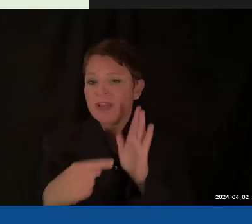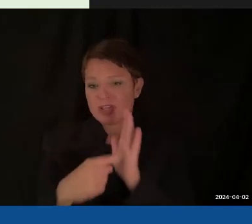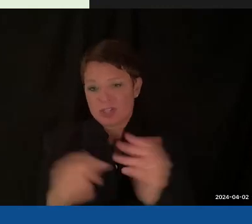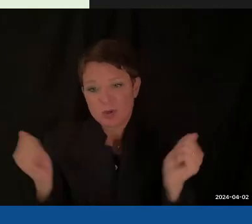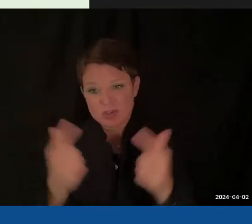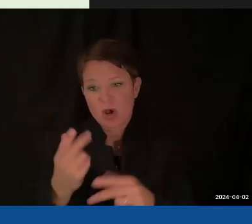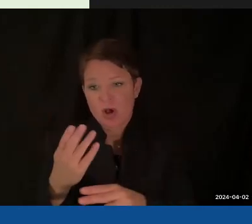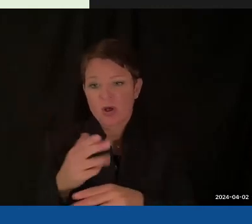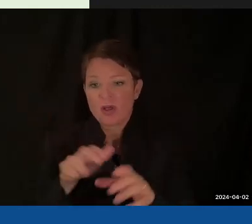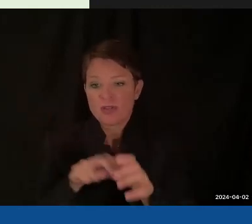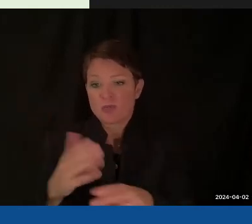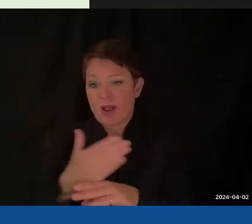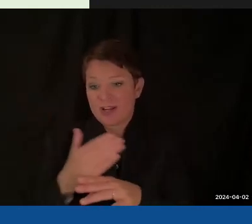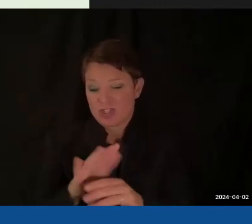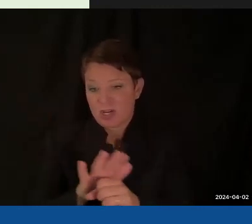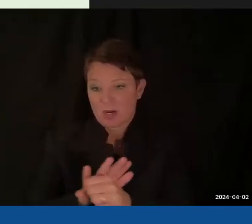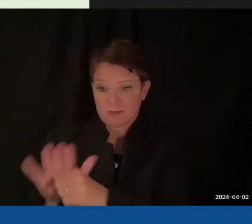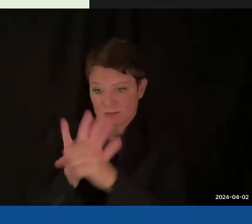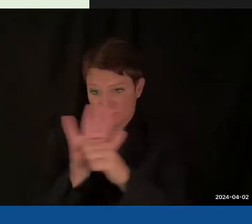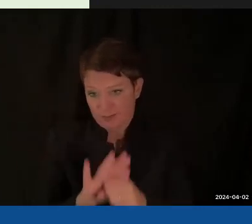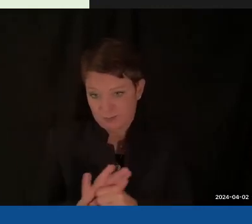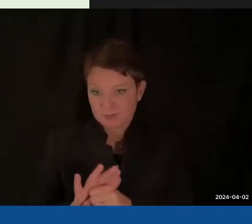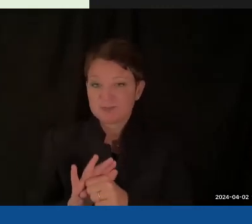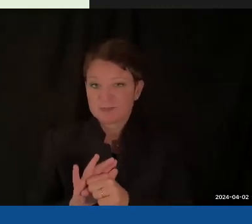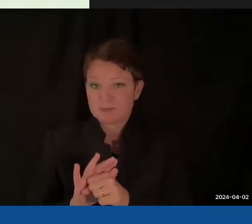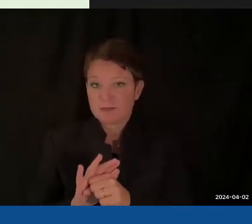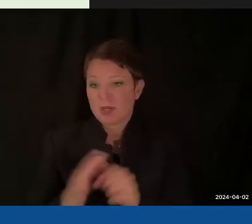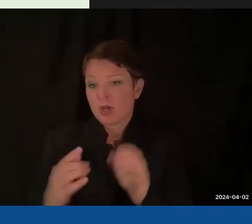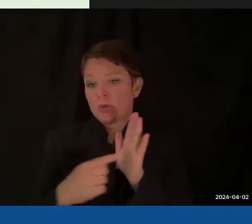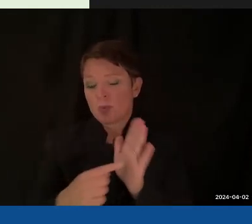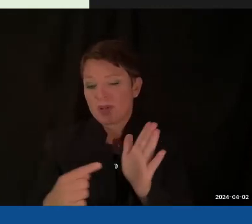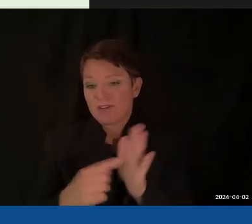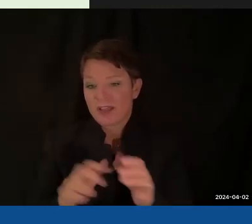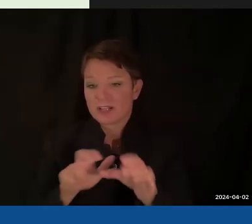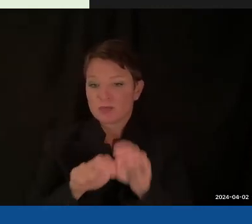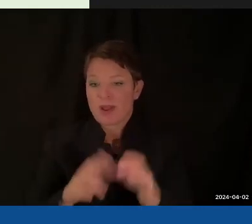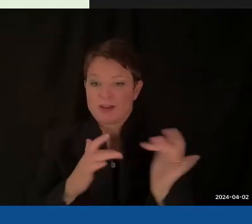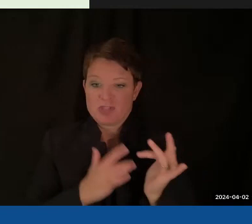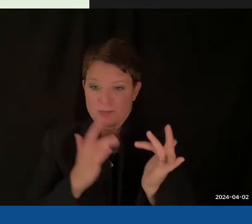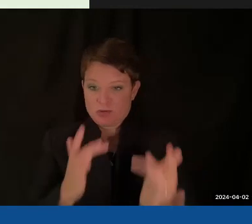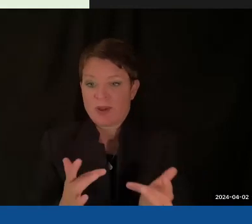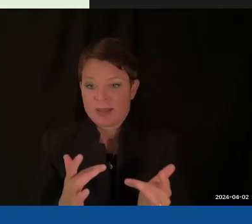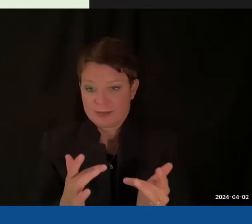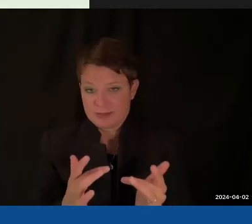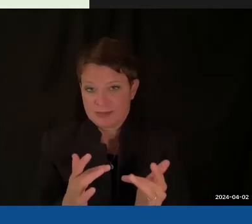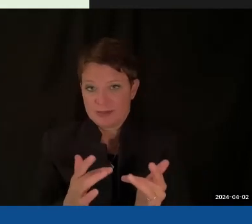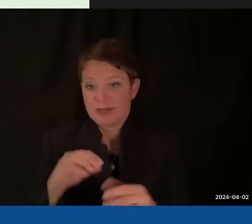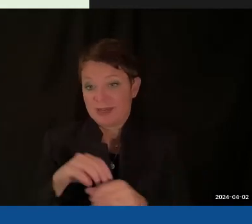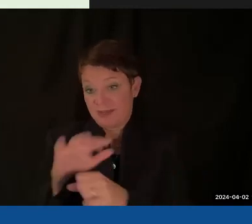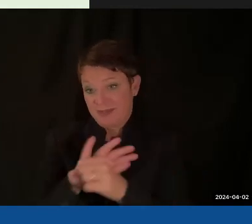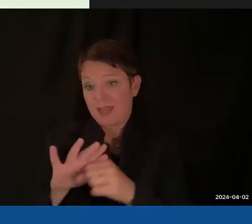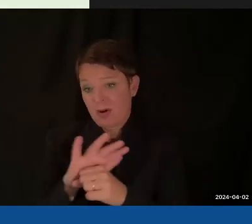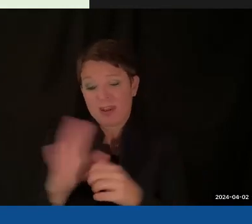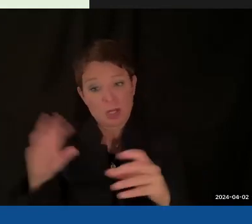the rideshare locations reflect the ridership trends and submodal splits in the area.